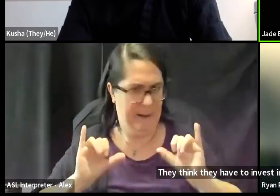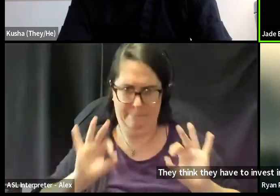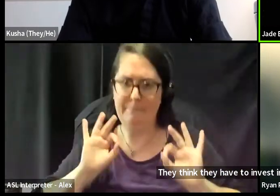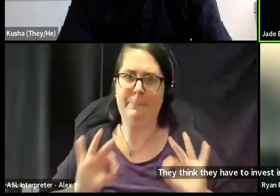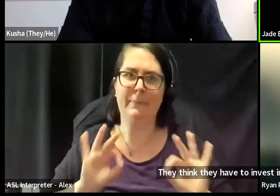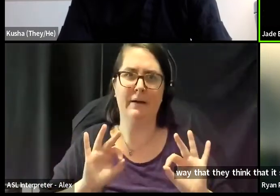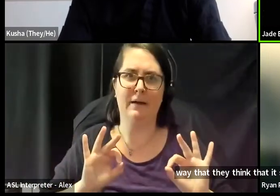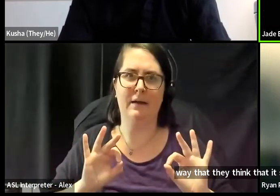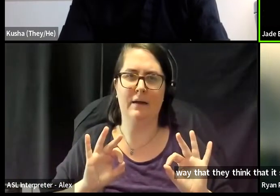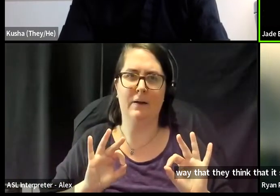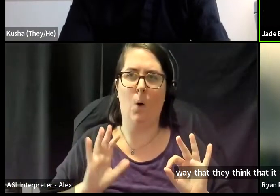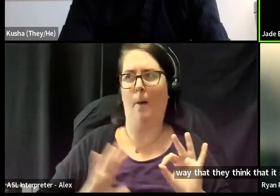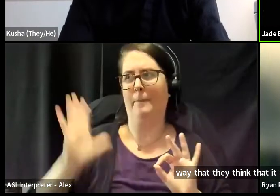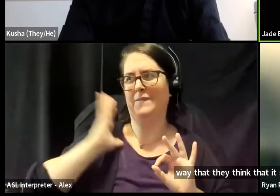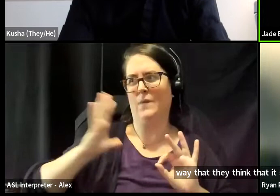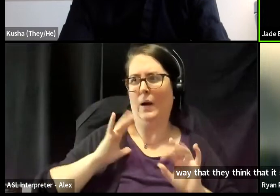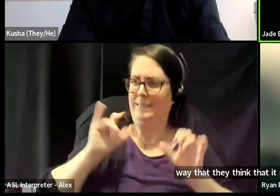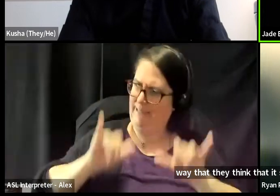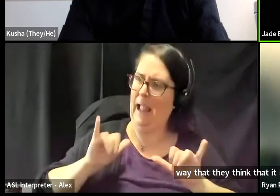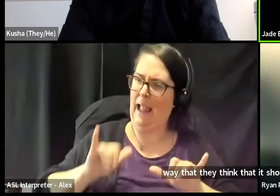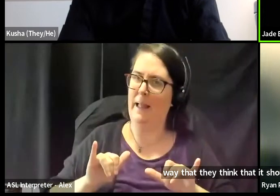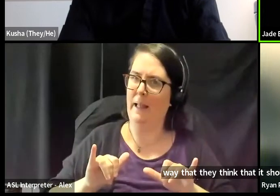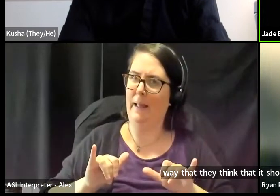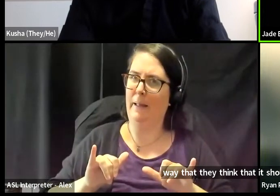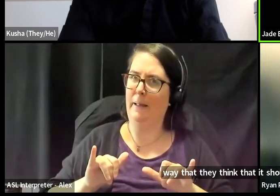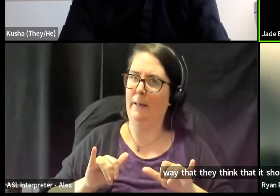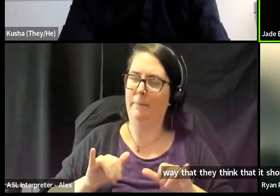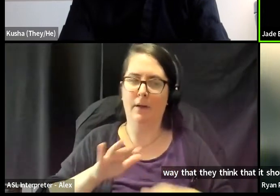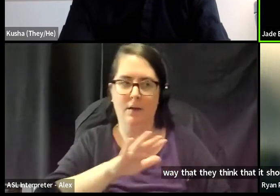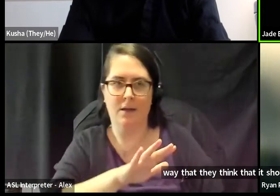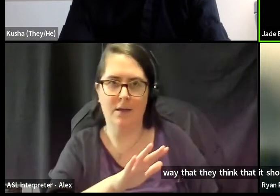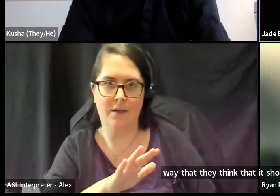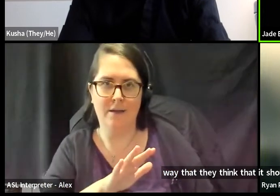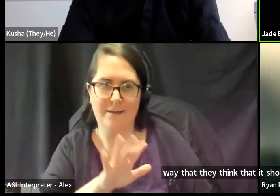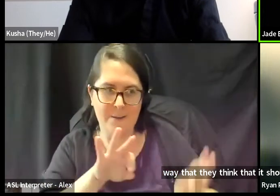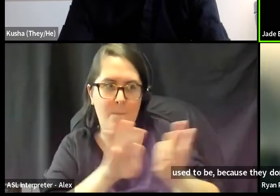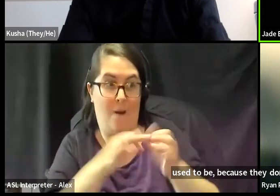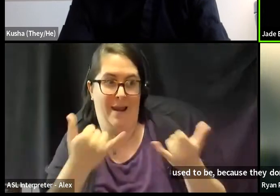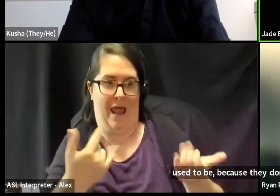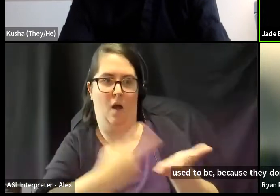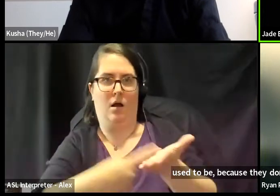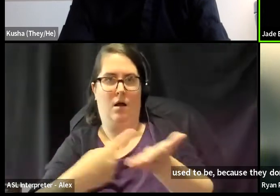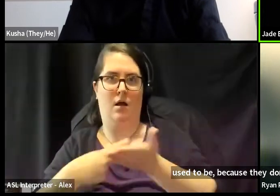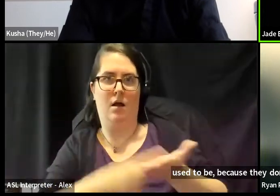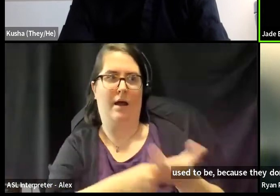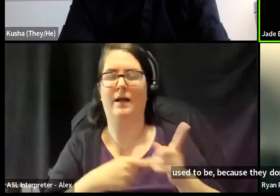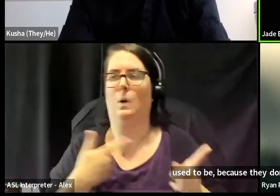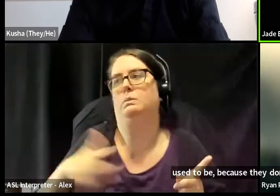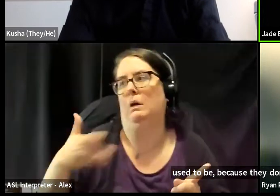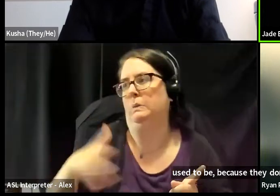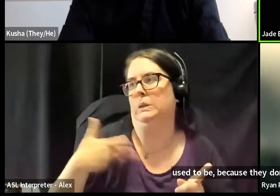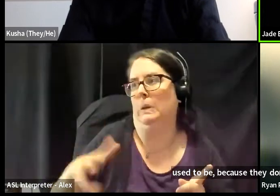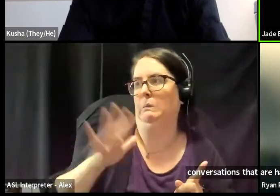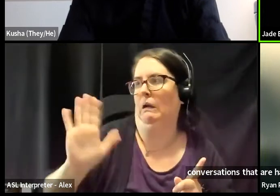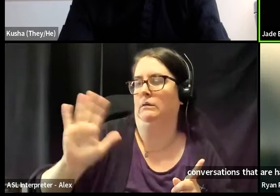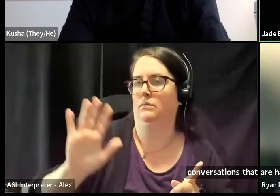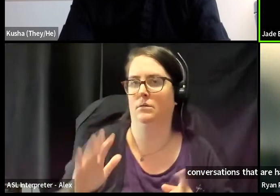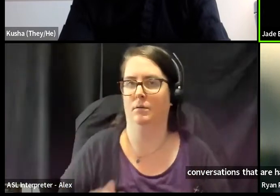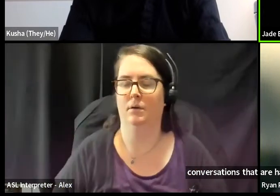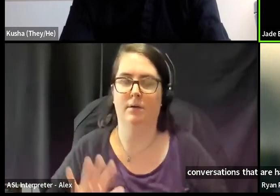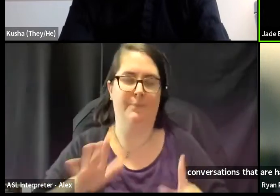way it used to be, because they don't like having the conversations that are happening now. So, but anyway,